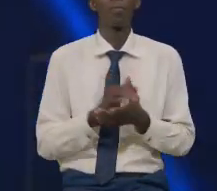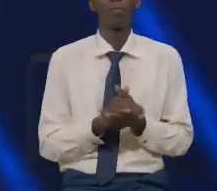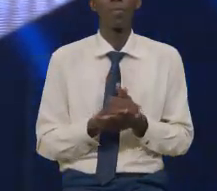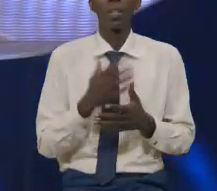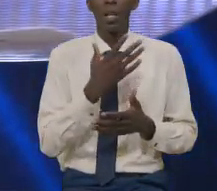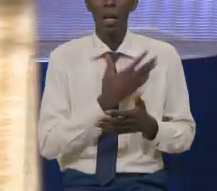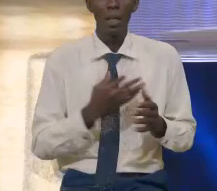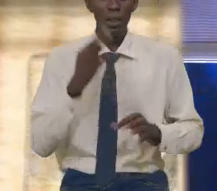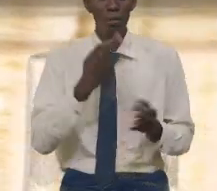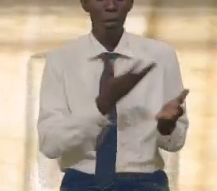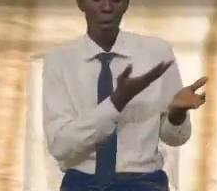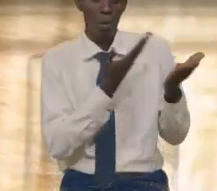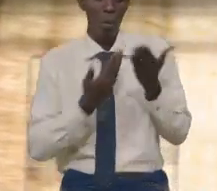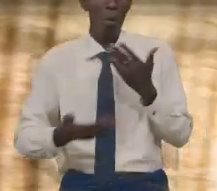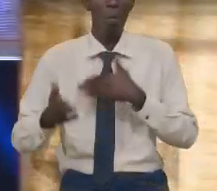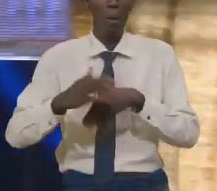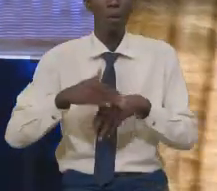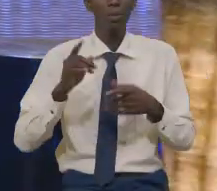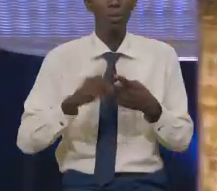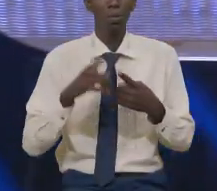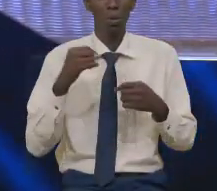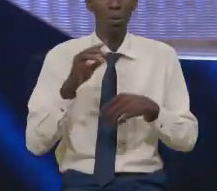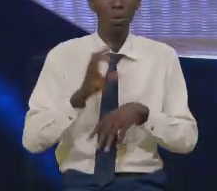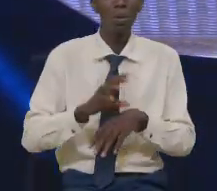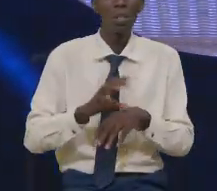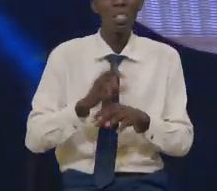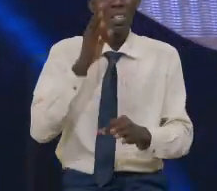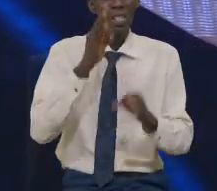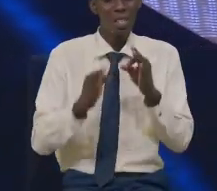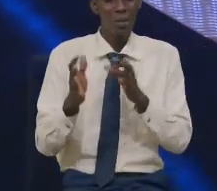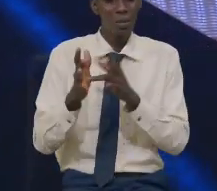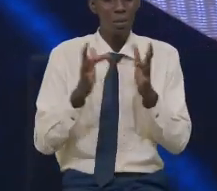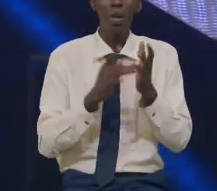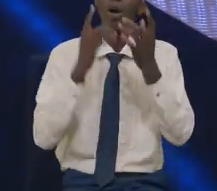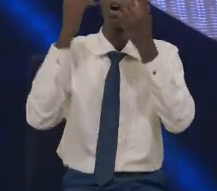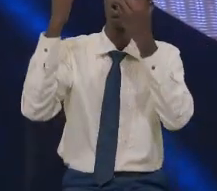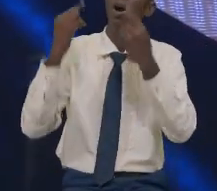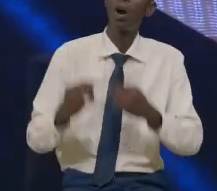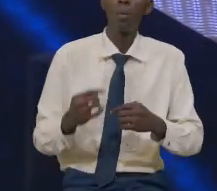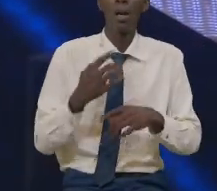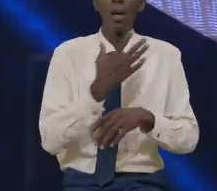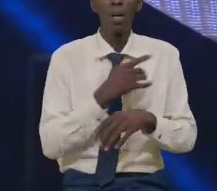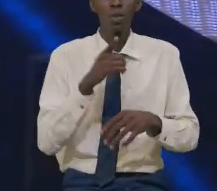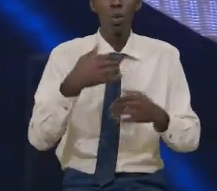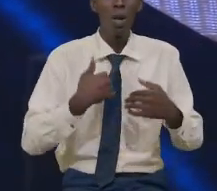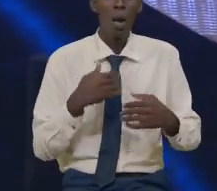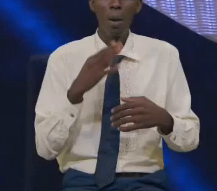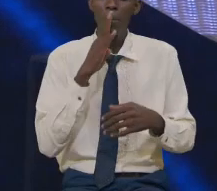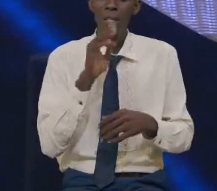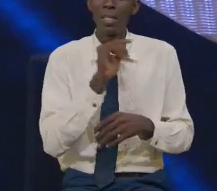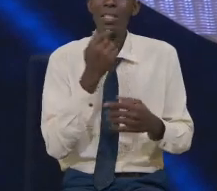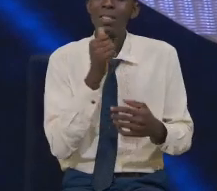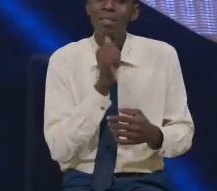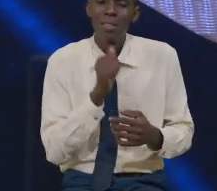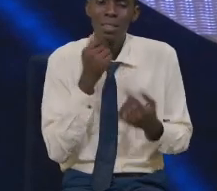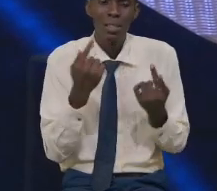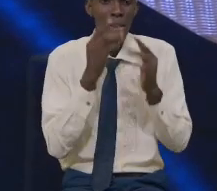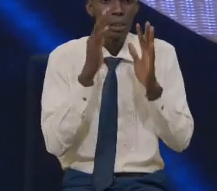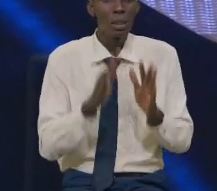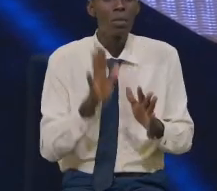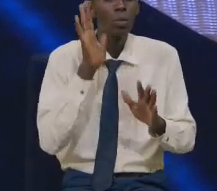you are restored into that position, if Jesus comes and you are being a secret sinner, you